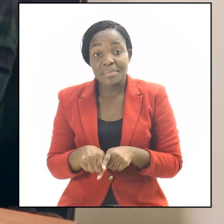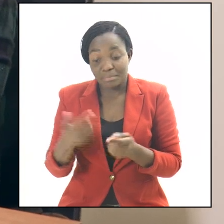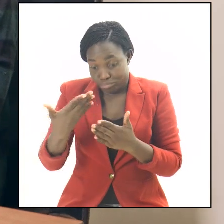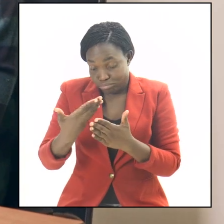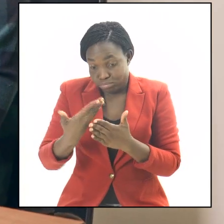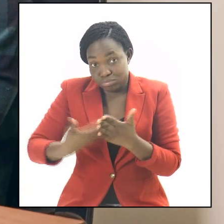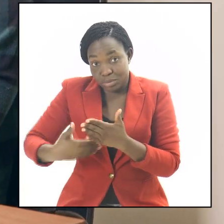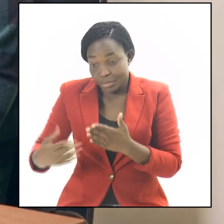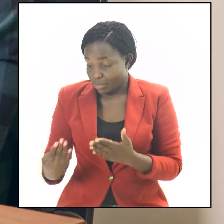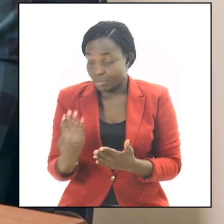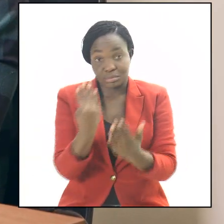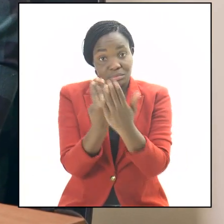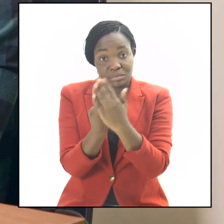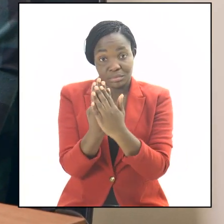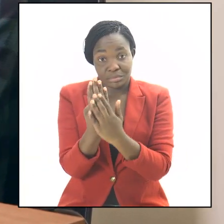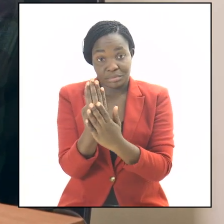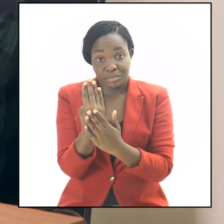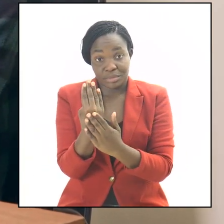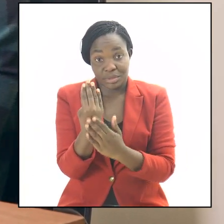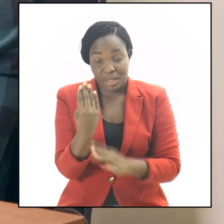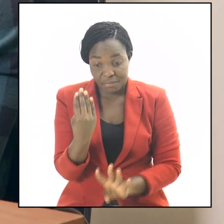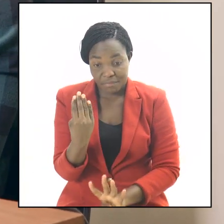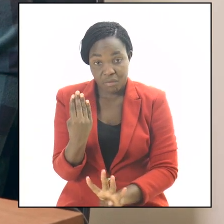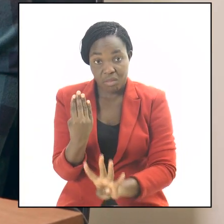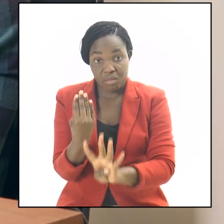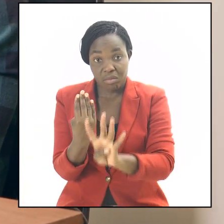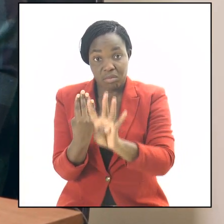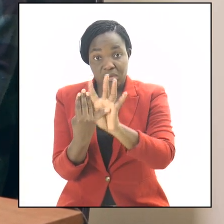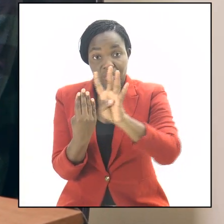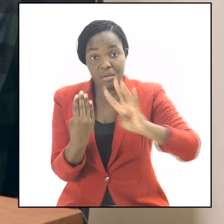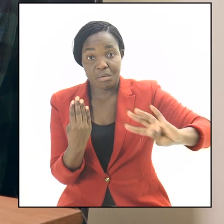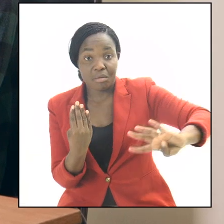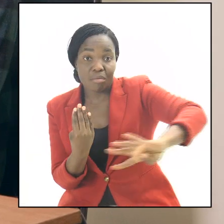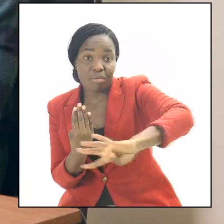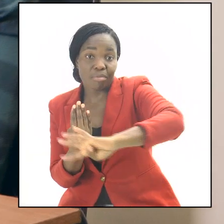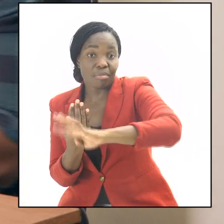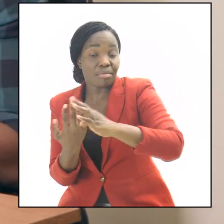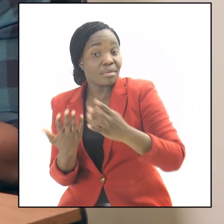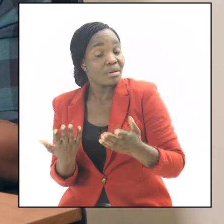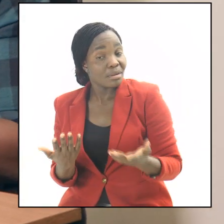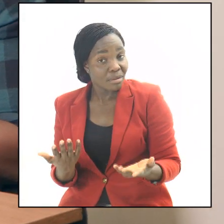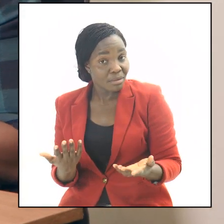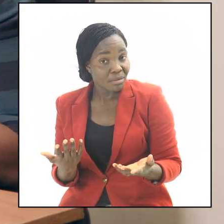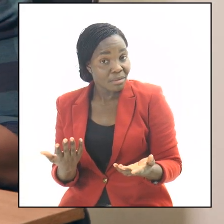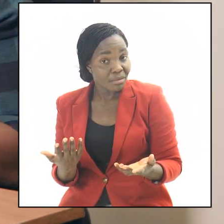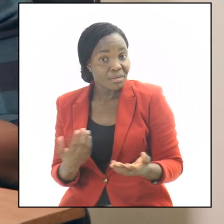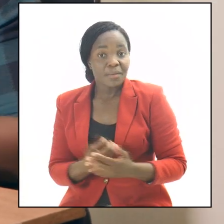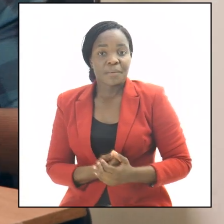this paperback too. It has lines running vertically as well as horizontally and a squarish